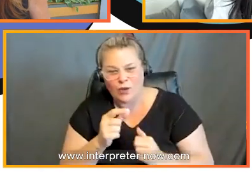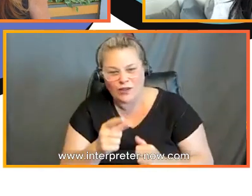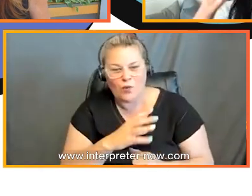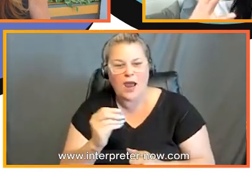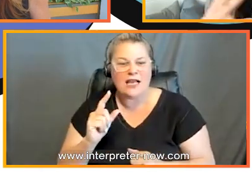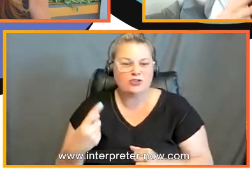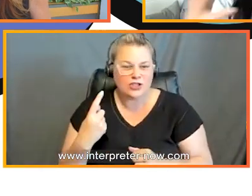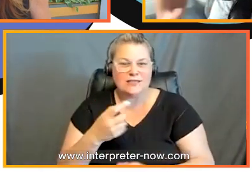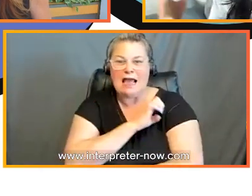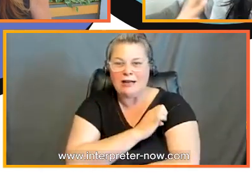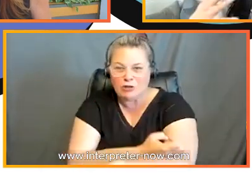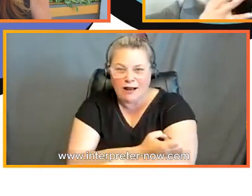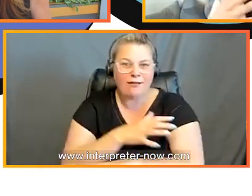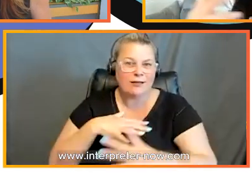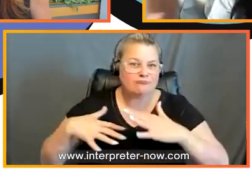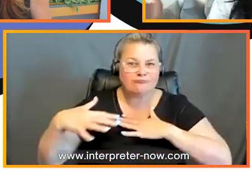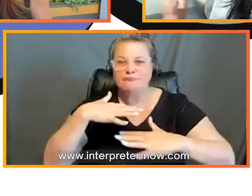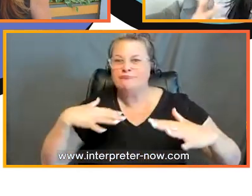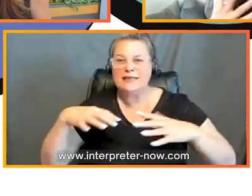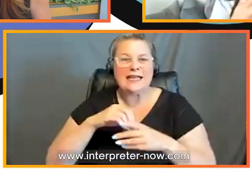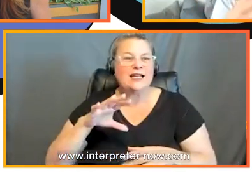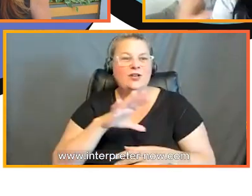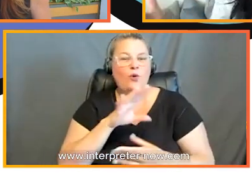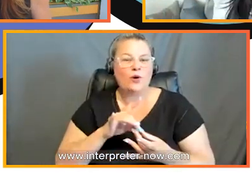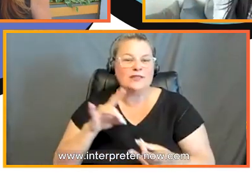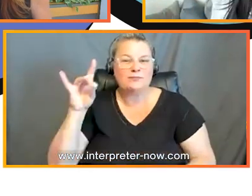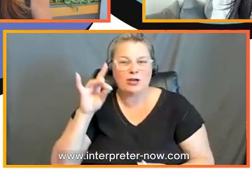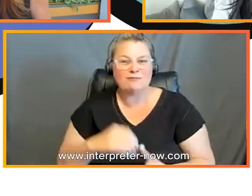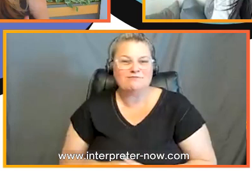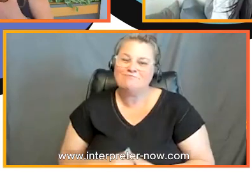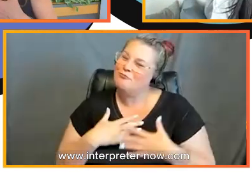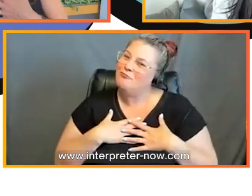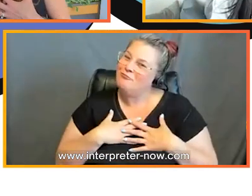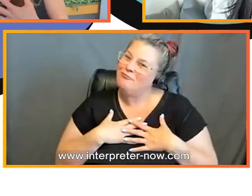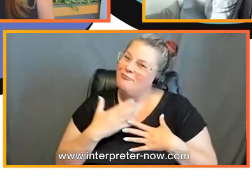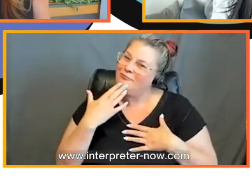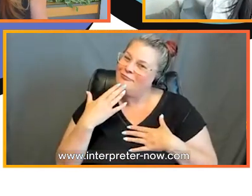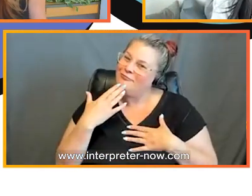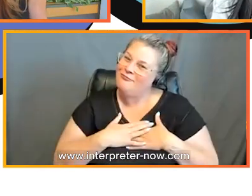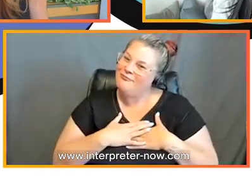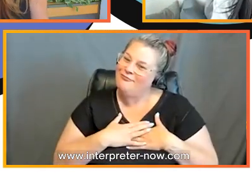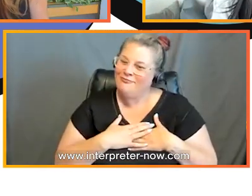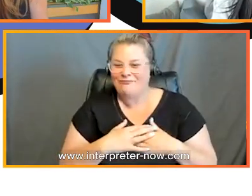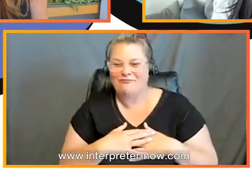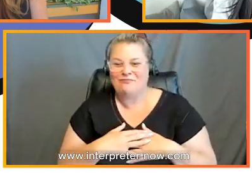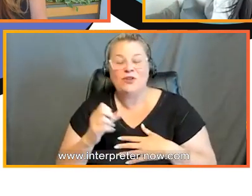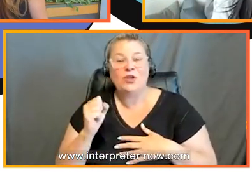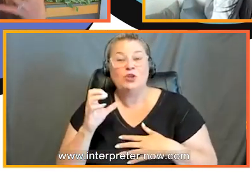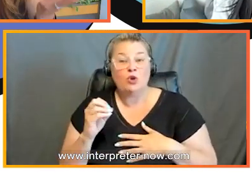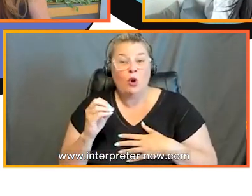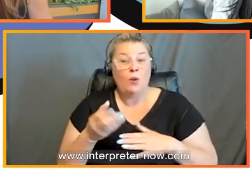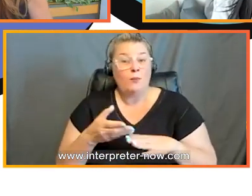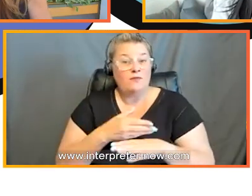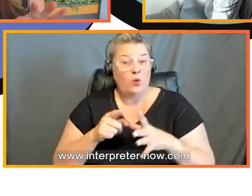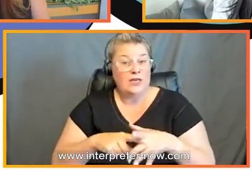you and just energetically to be in your spirit. Oh, thank you. So